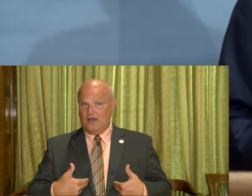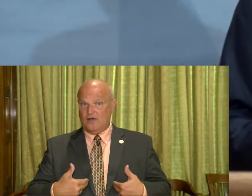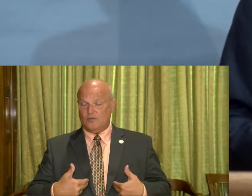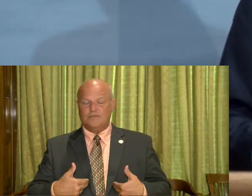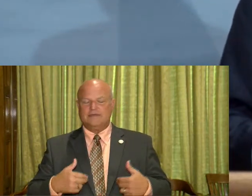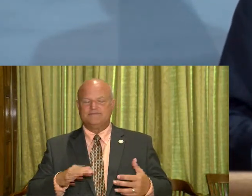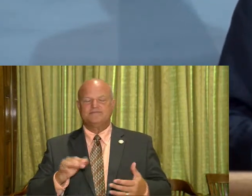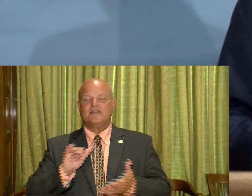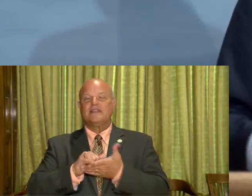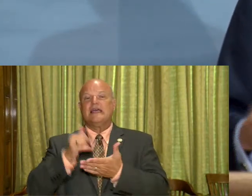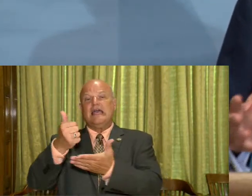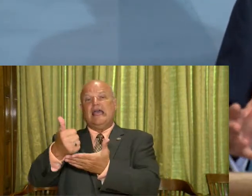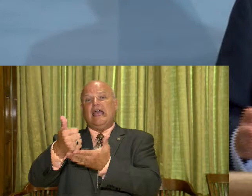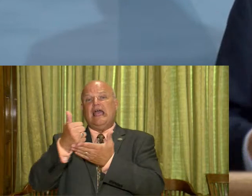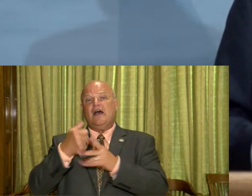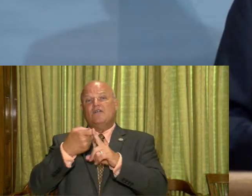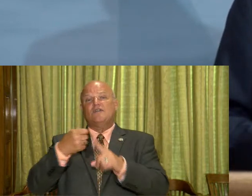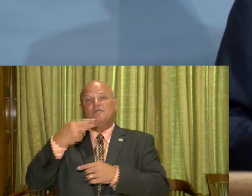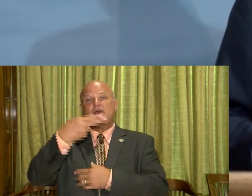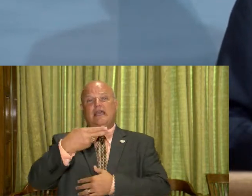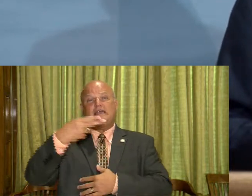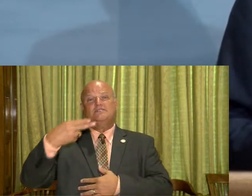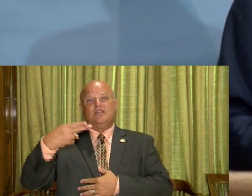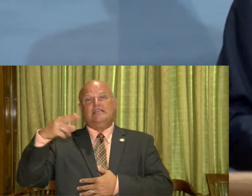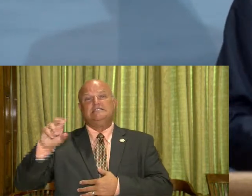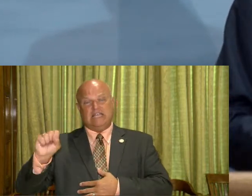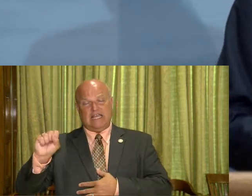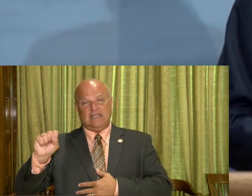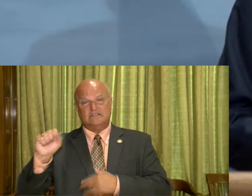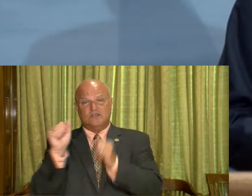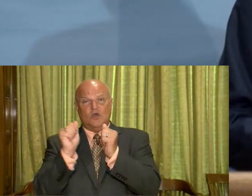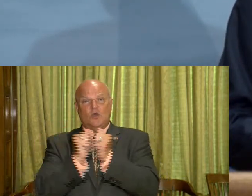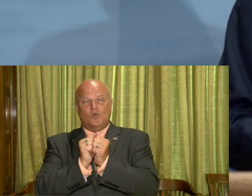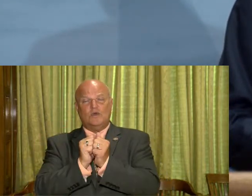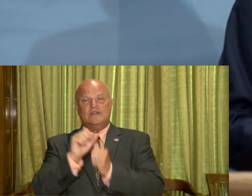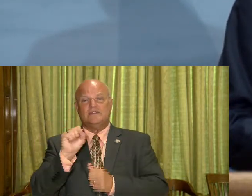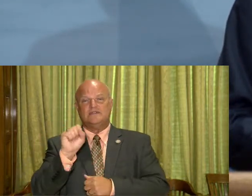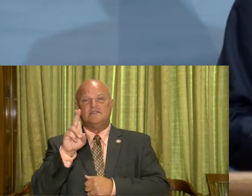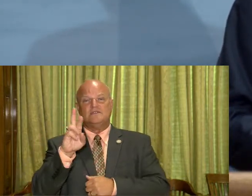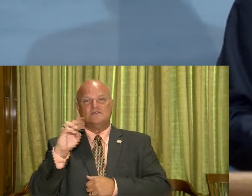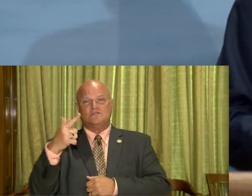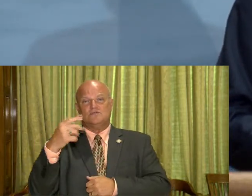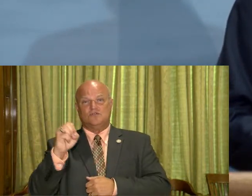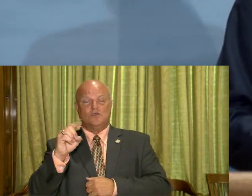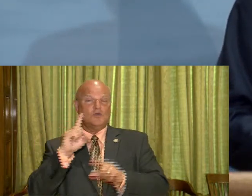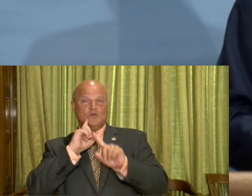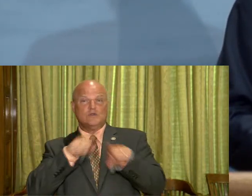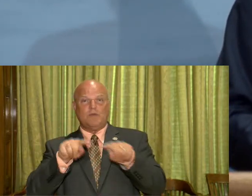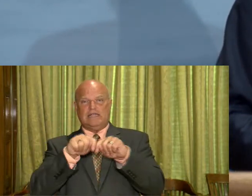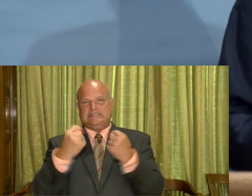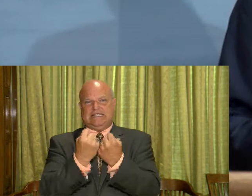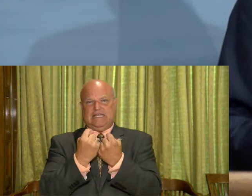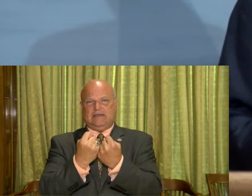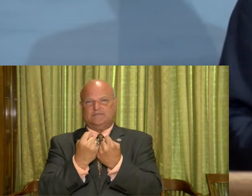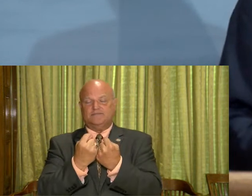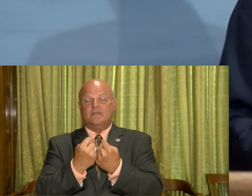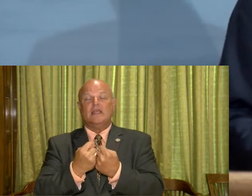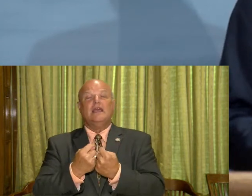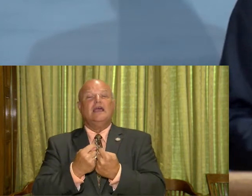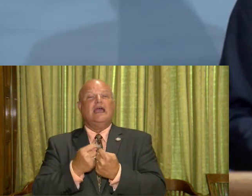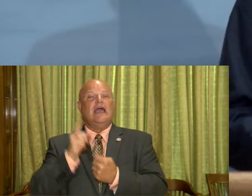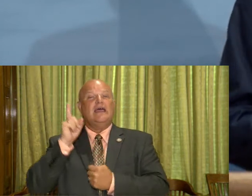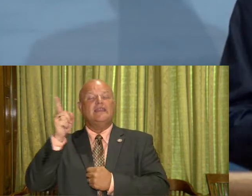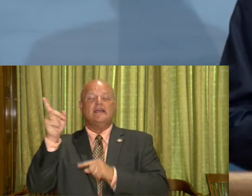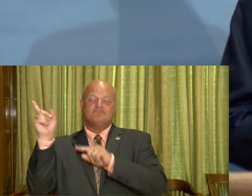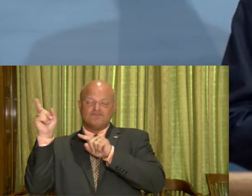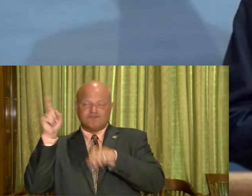coming from HHS actually that will come with the surge response team, they're going to be looking at our